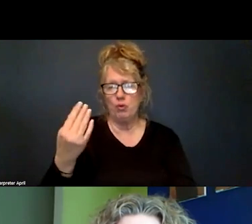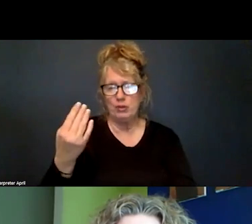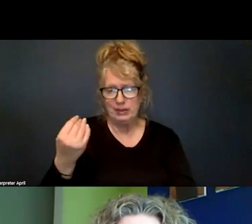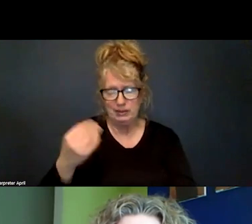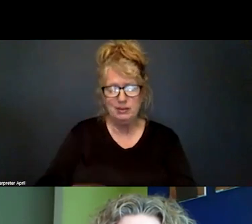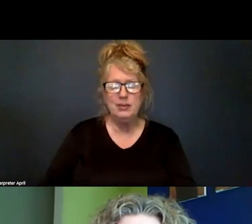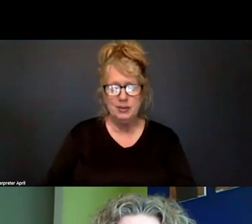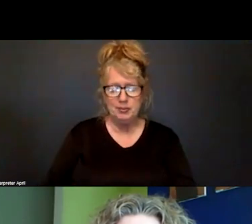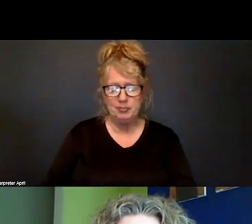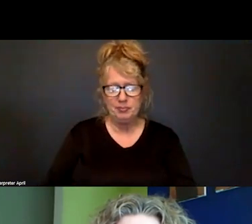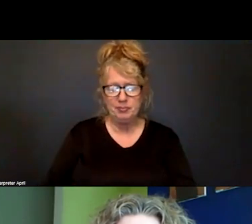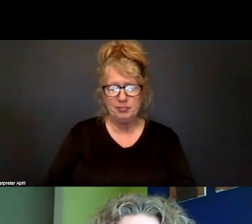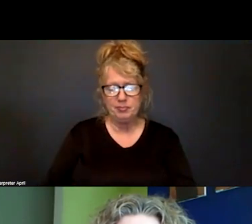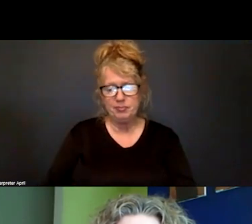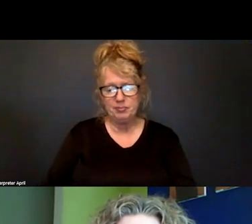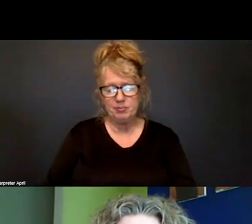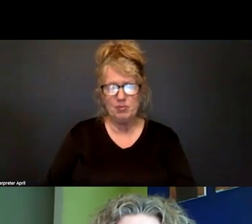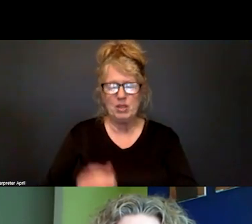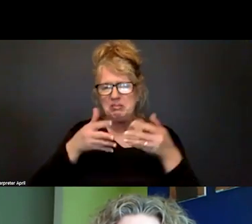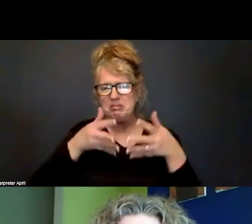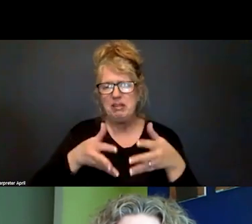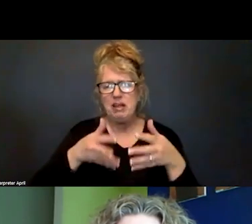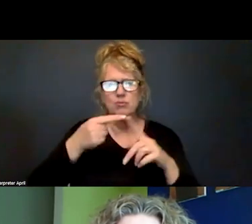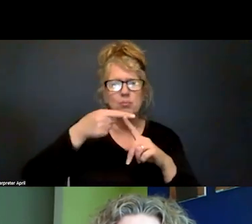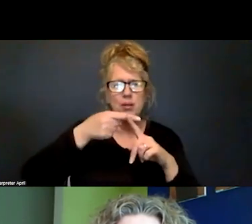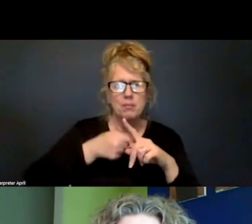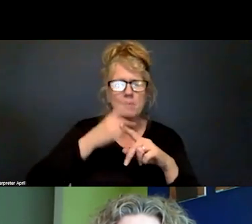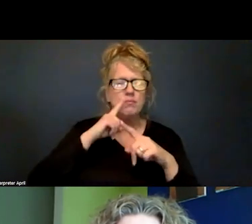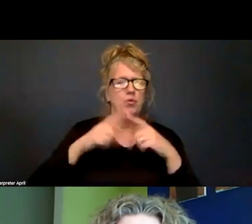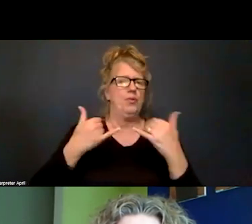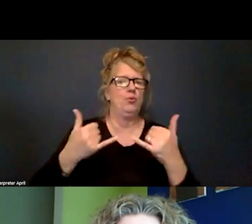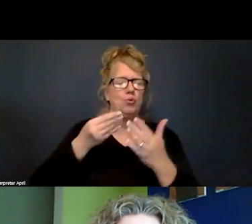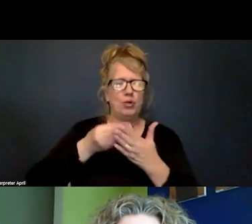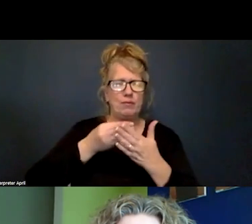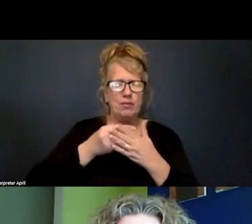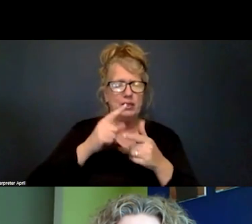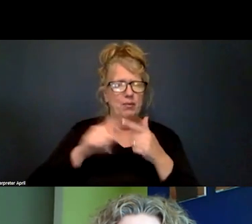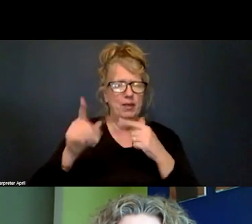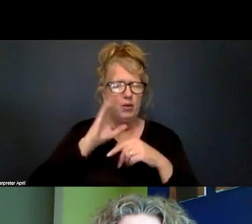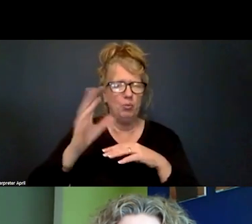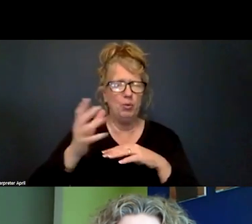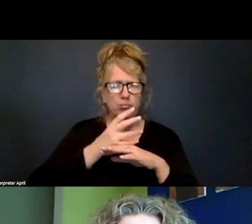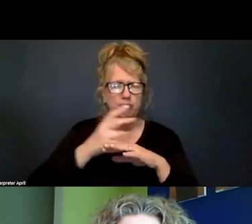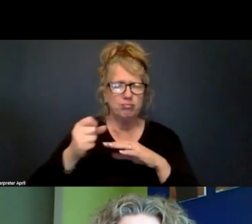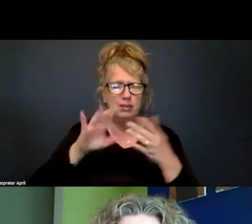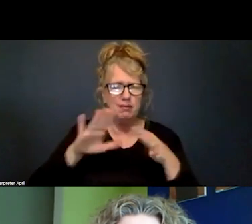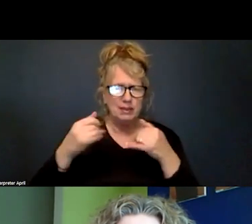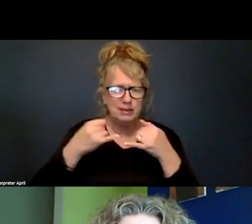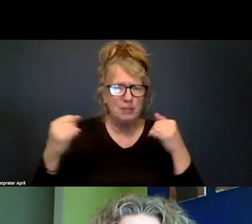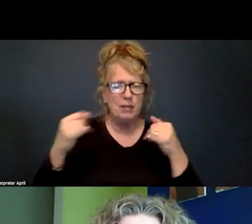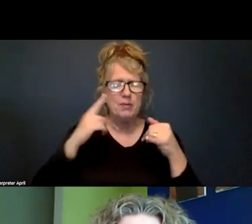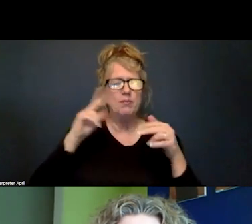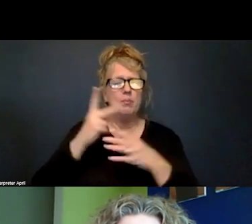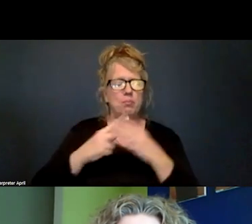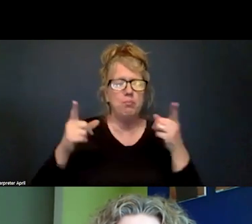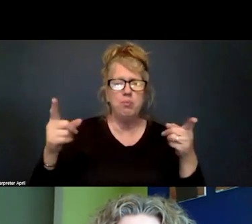got a little over a month until our current funding deadline runs out. Appropriators in the House and Senate,